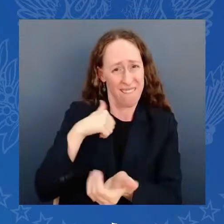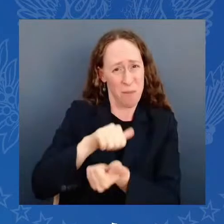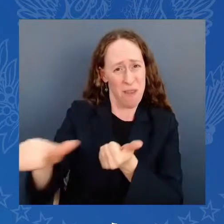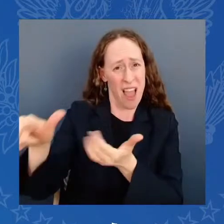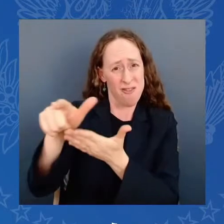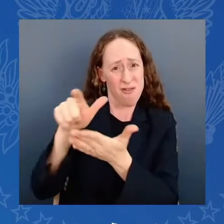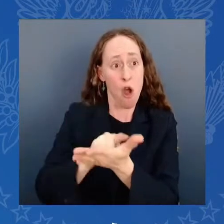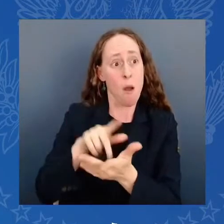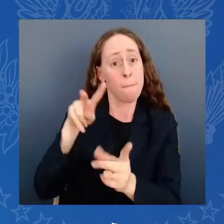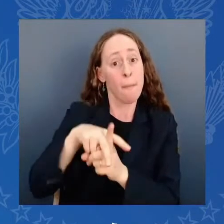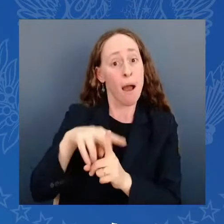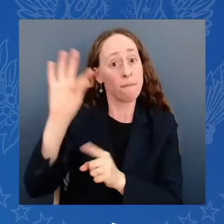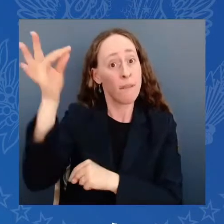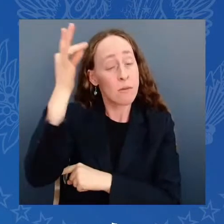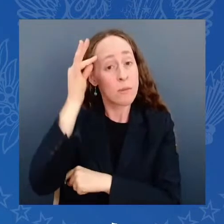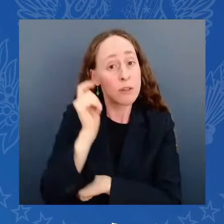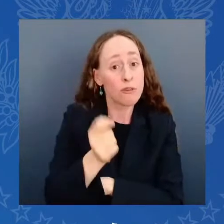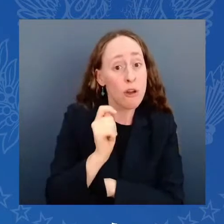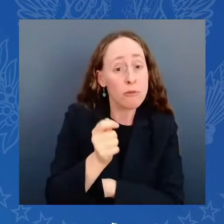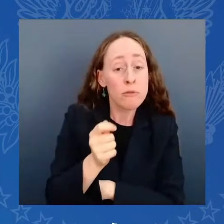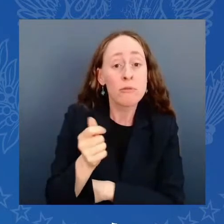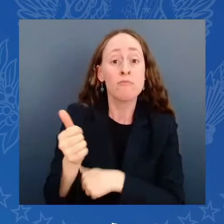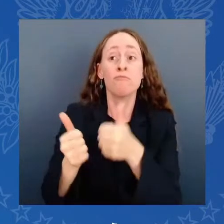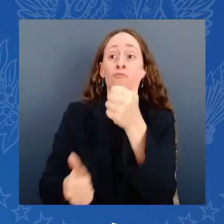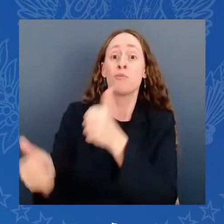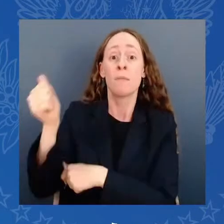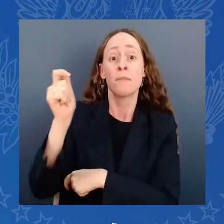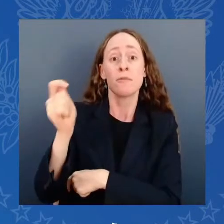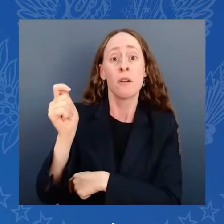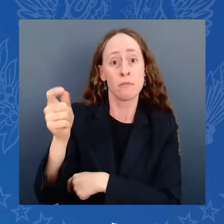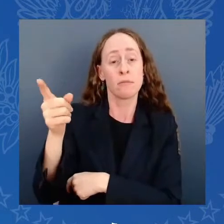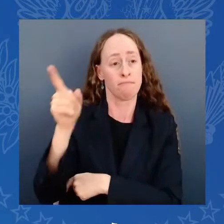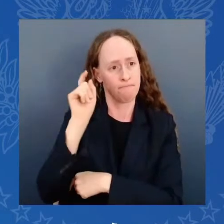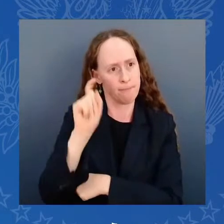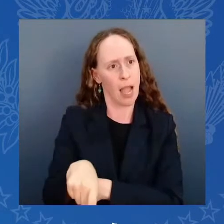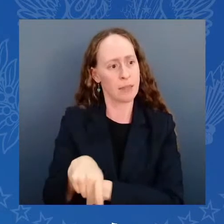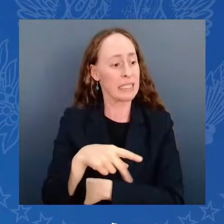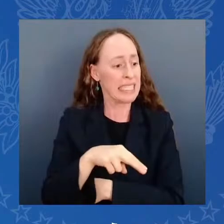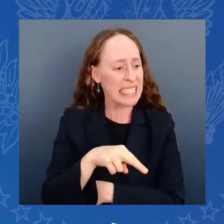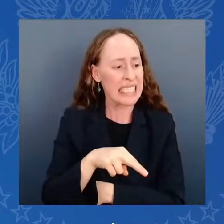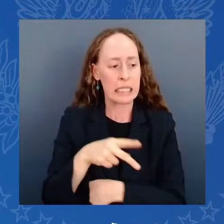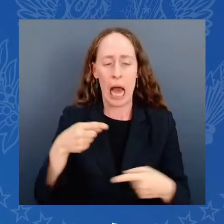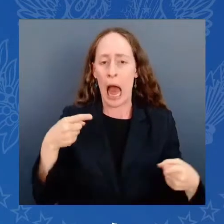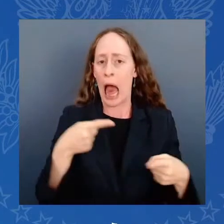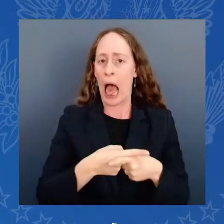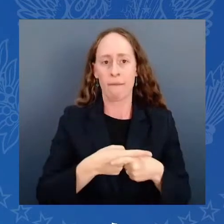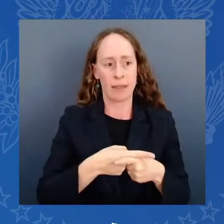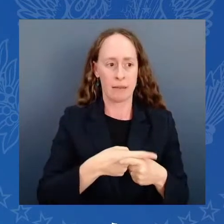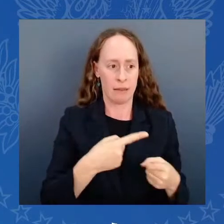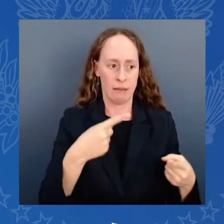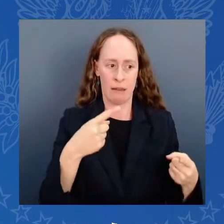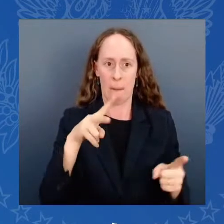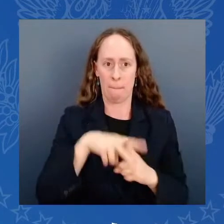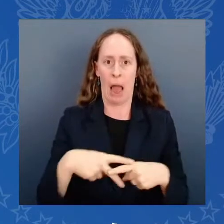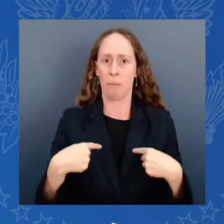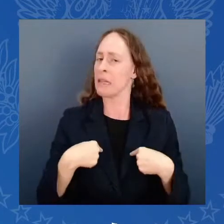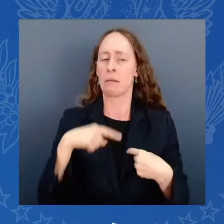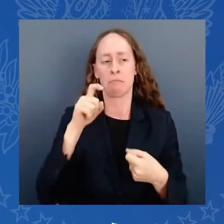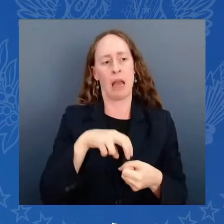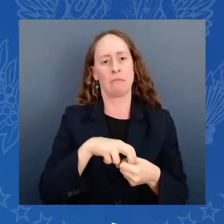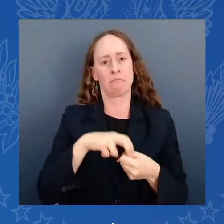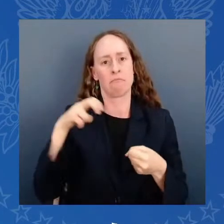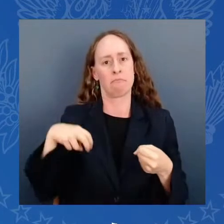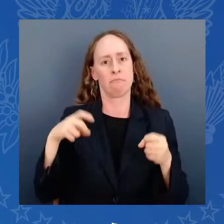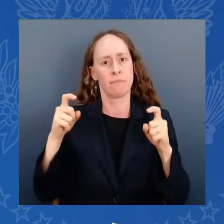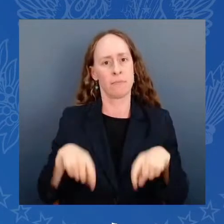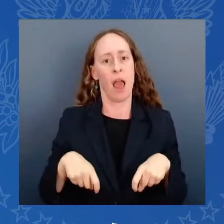the current justices insist on enforcing that requirement themselves without any public oversight